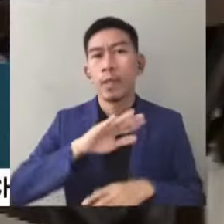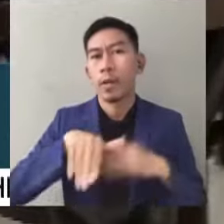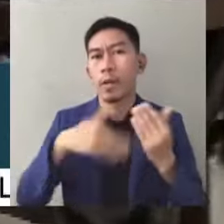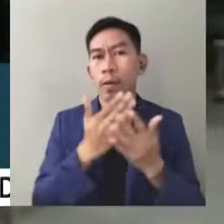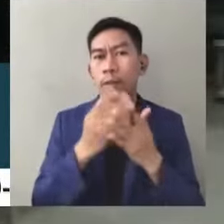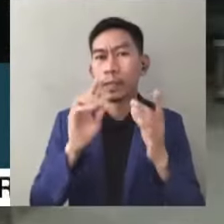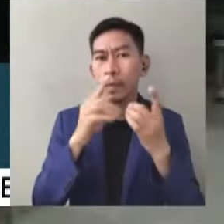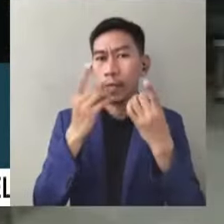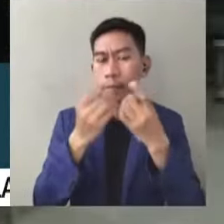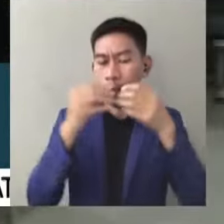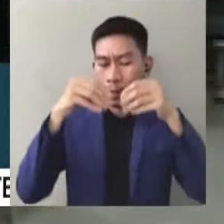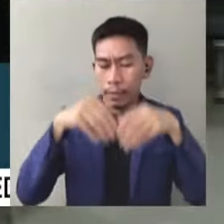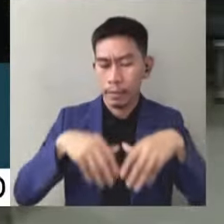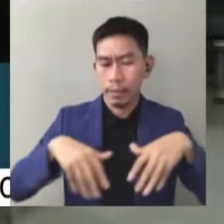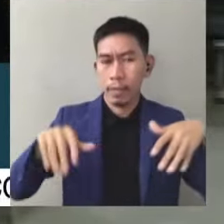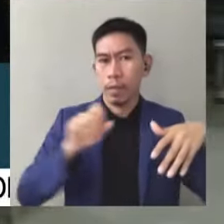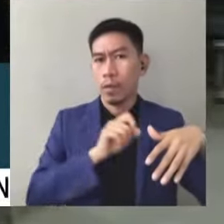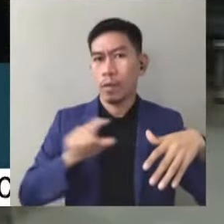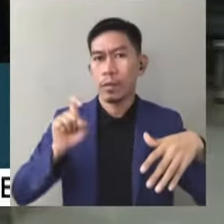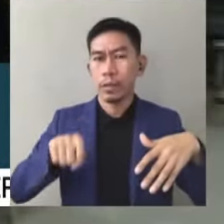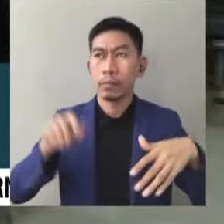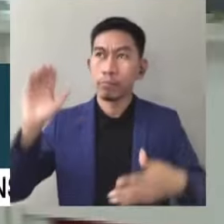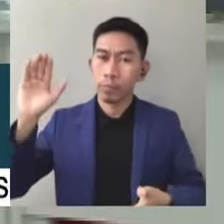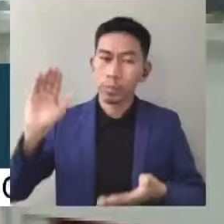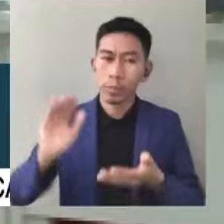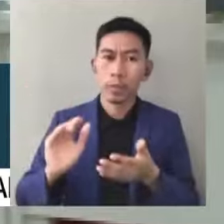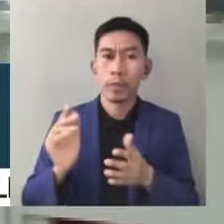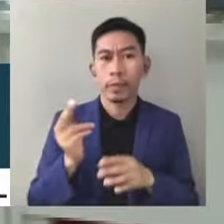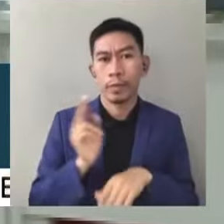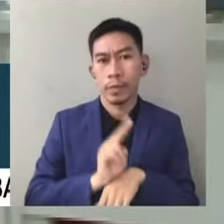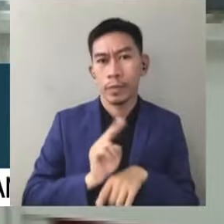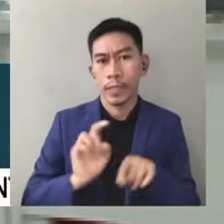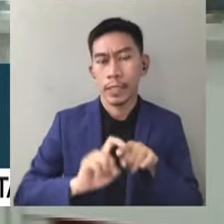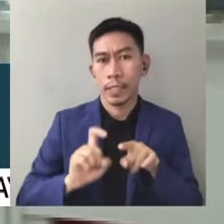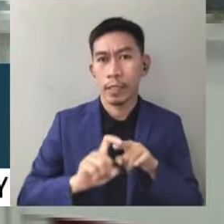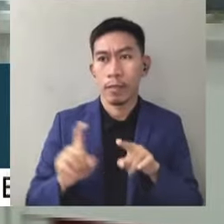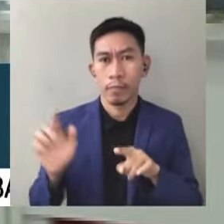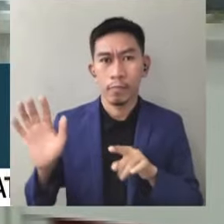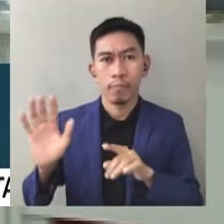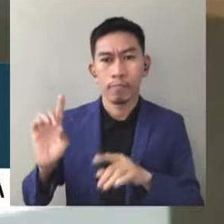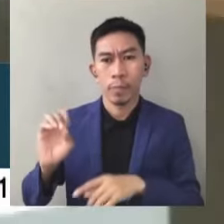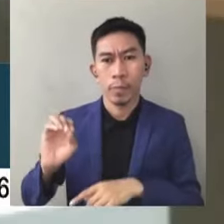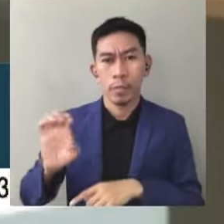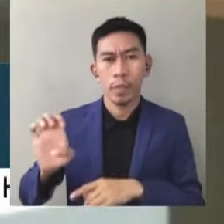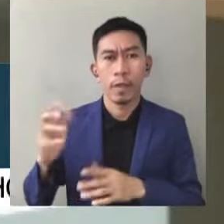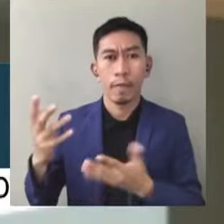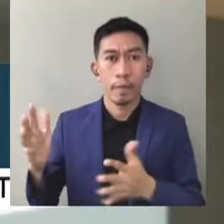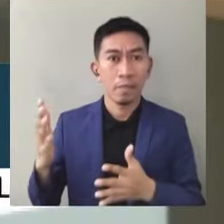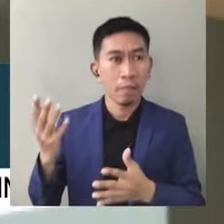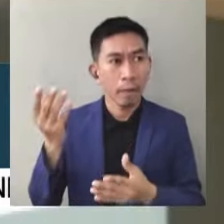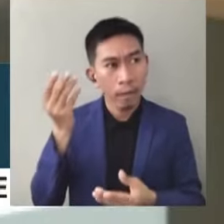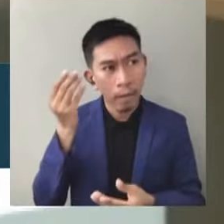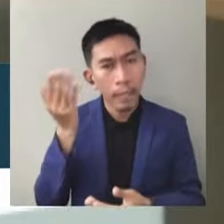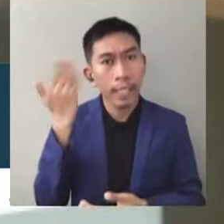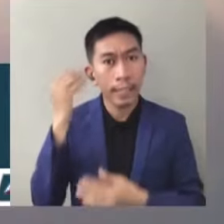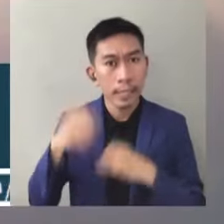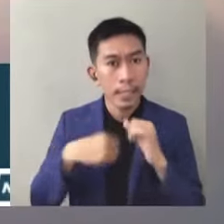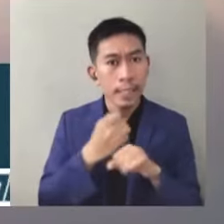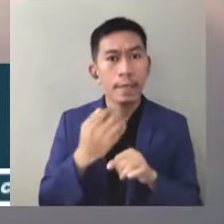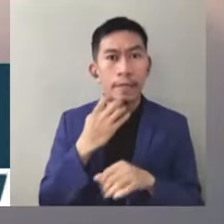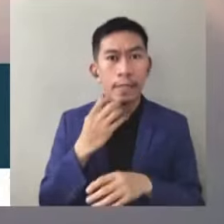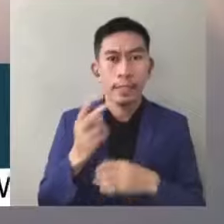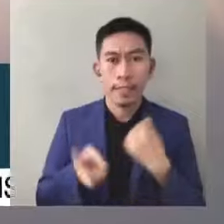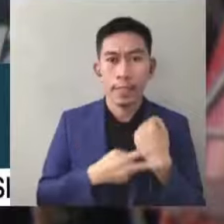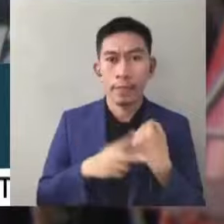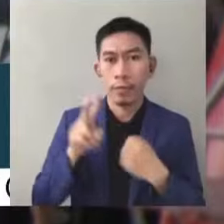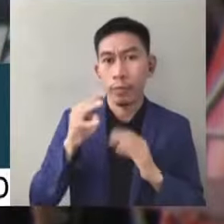power consumption. The Energy Department says it saved over 2 million pesos last year from the Government Energy Management